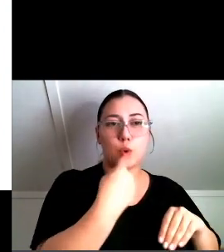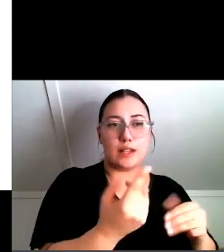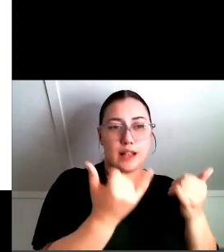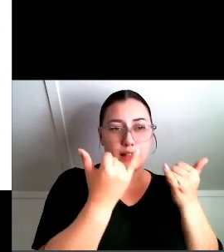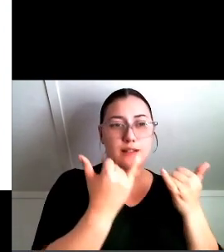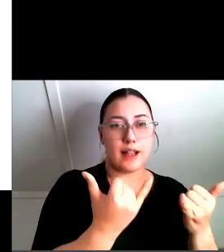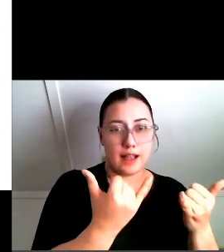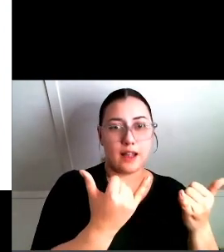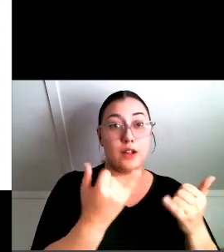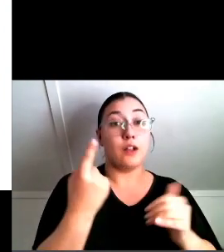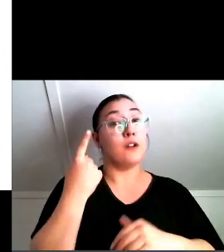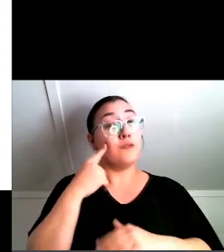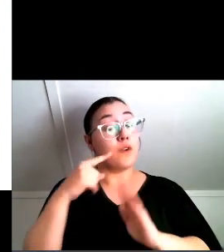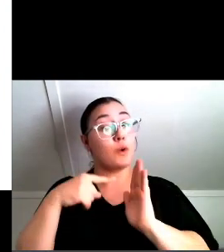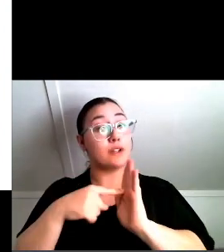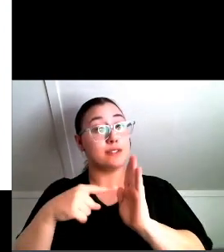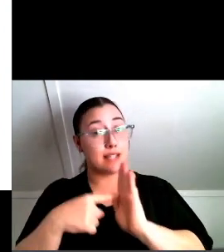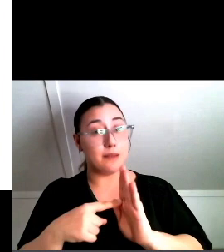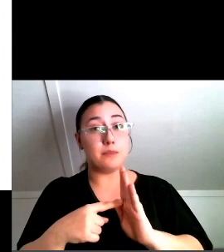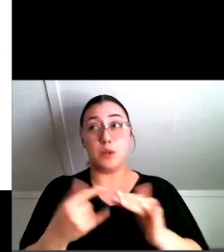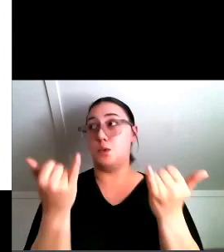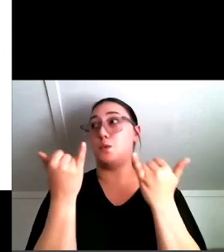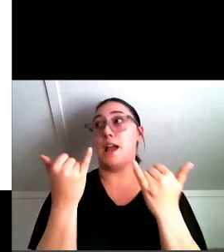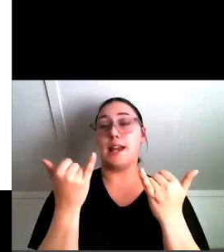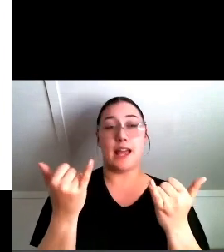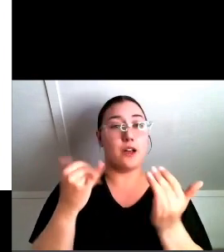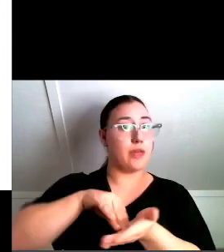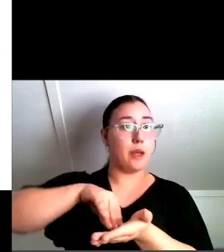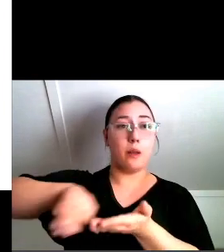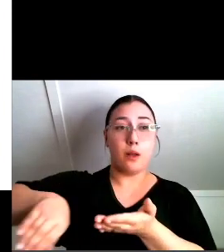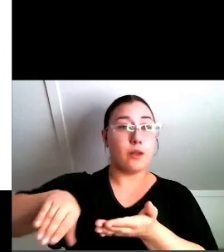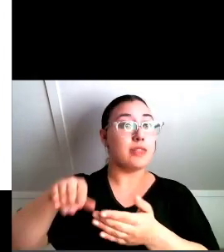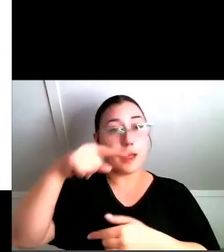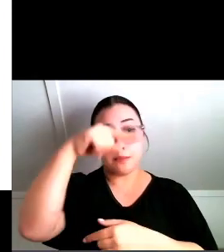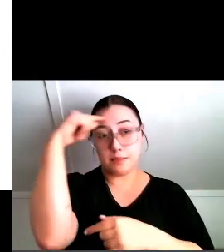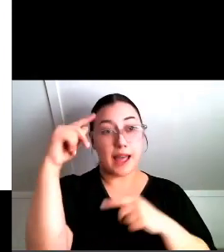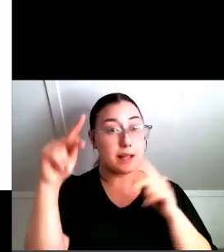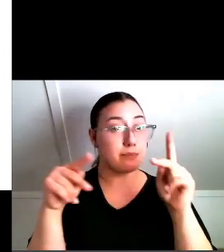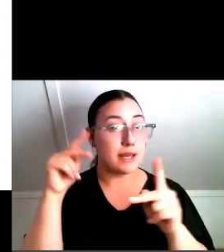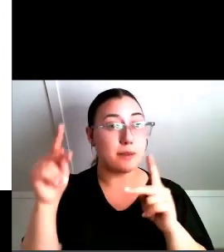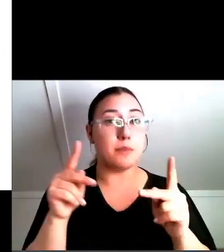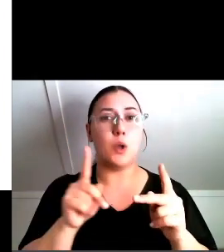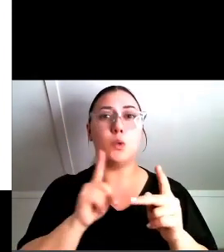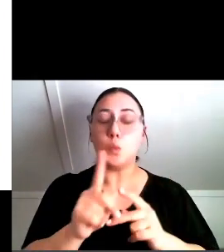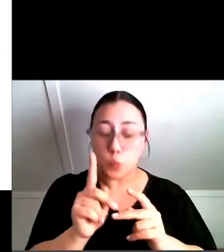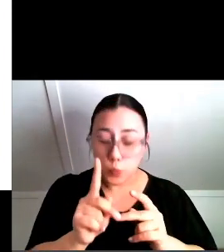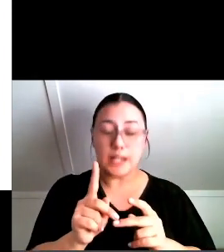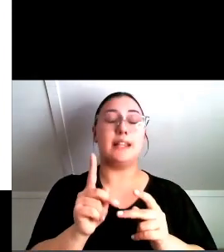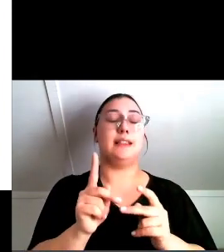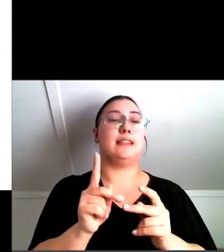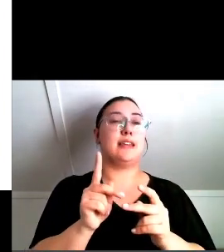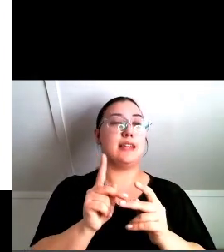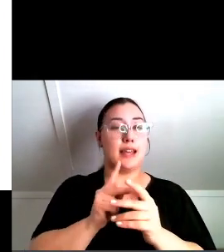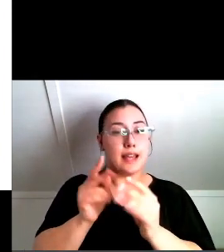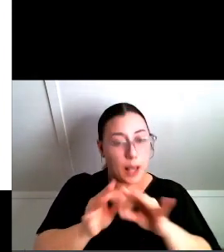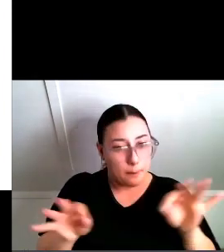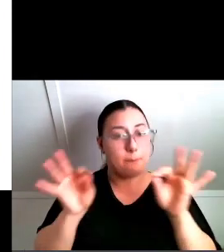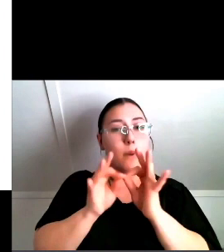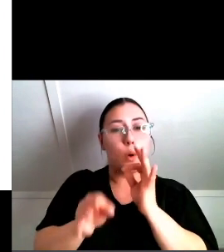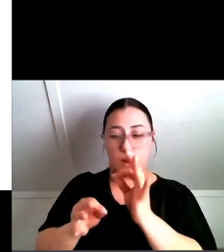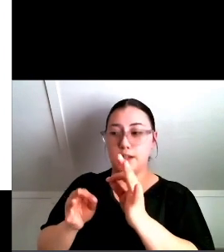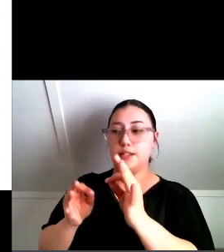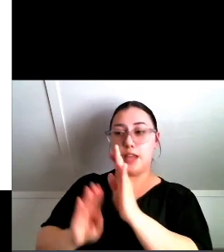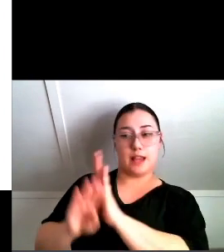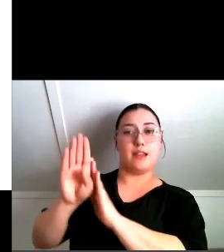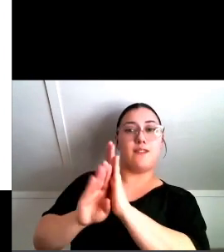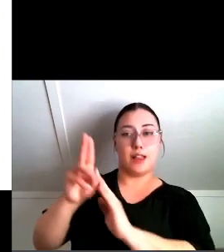community totally omits the fact that Black people were integral to the founding of the town, and if they had not voted for the town